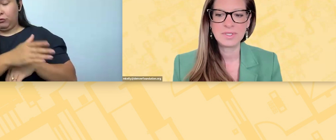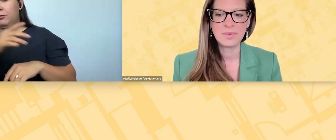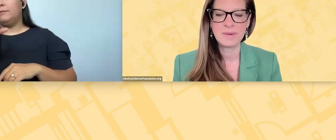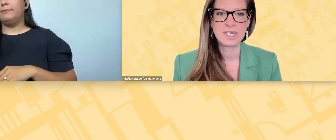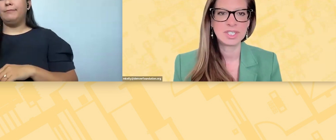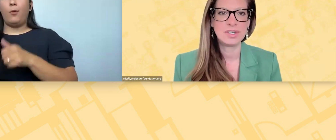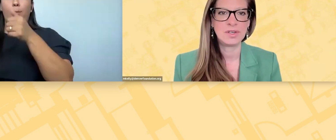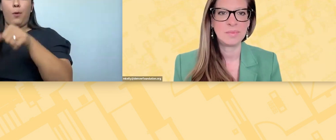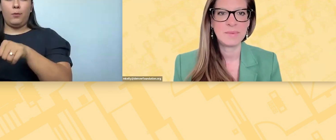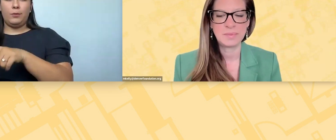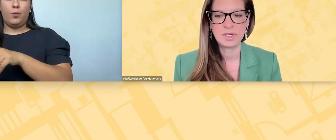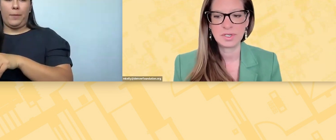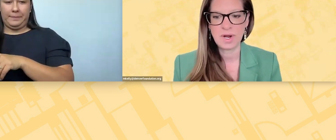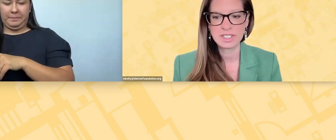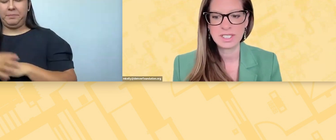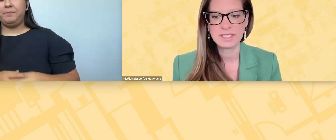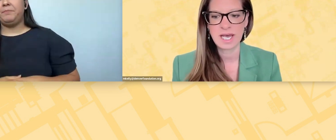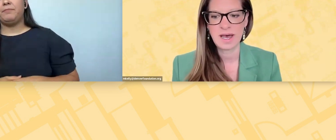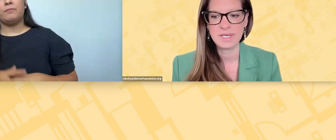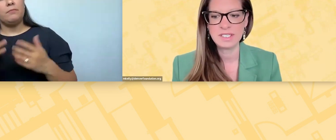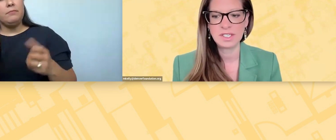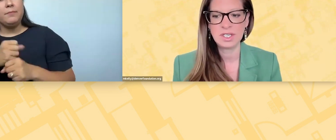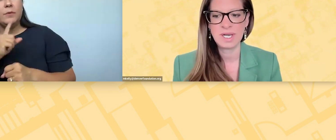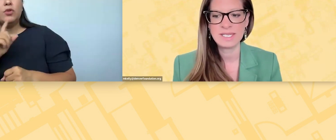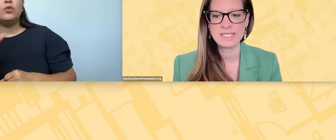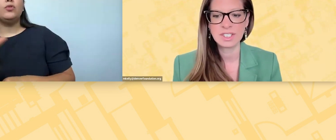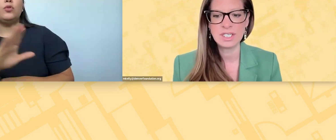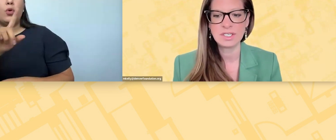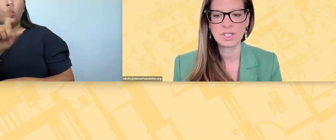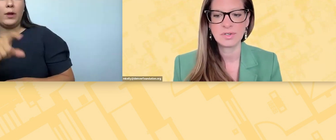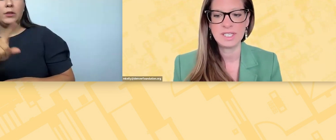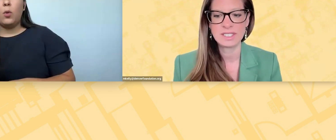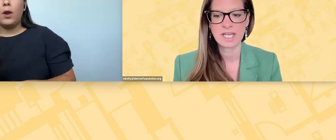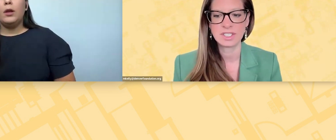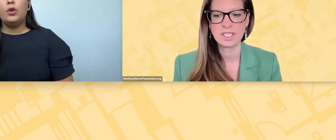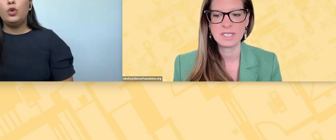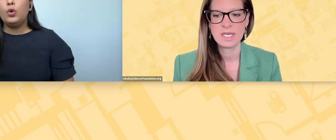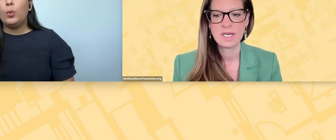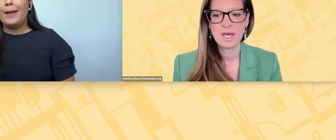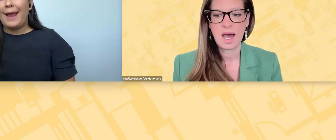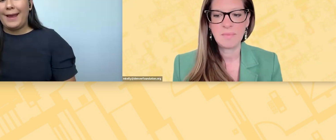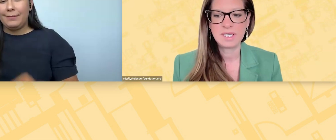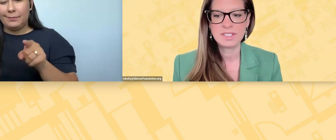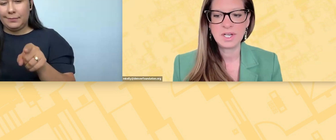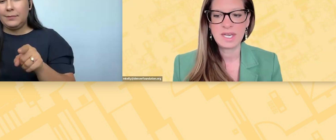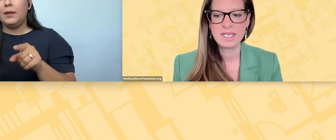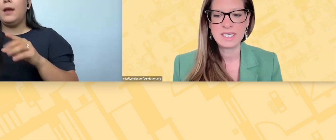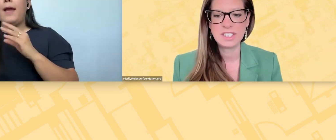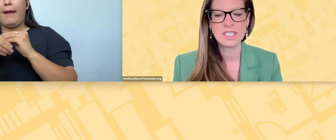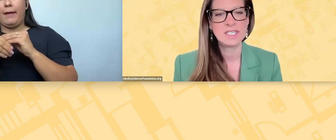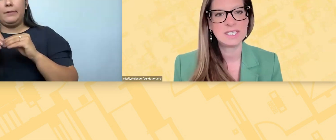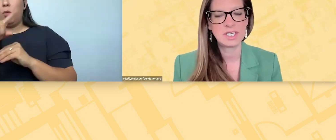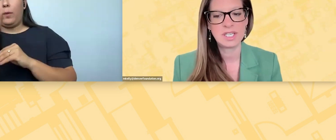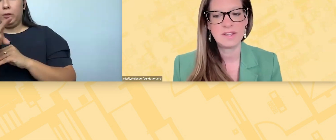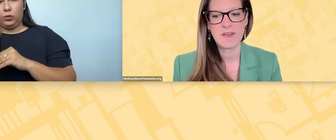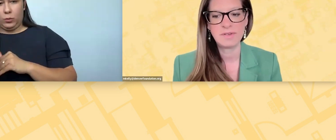And we also want to make sure that you'll be able to put your questions into the Q&A section during the discussion. Please know that in